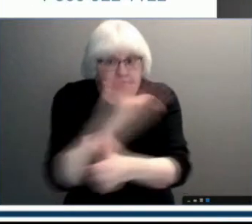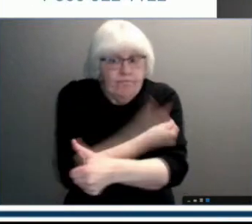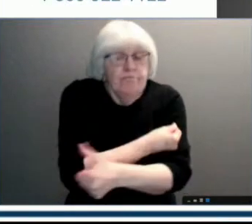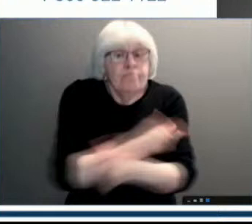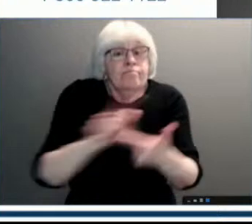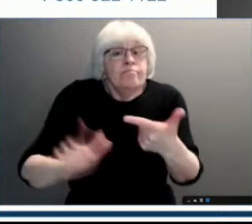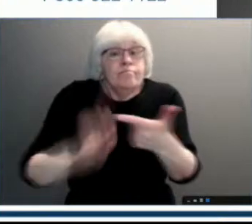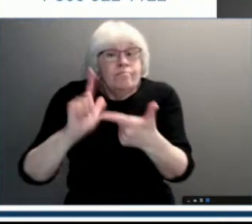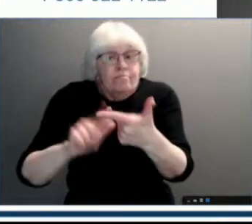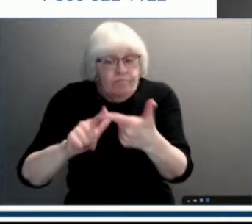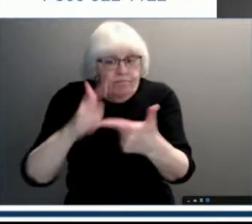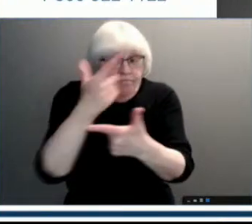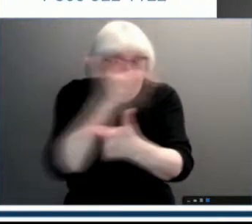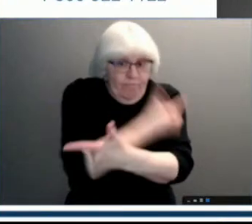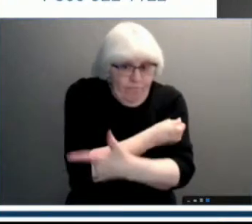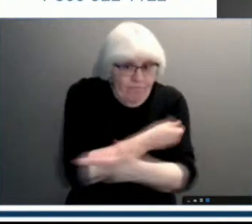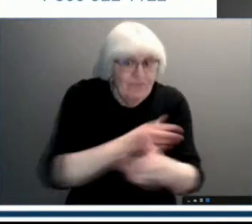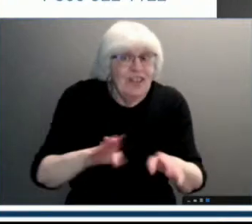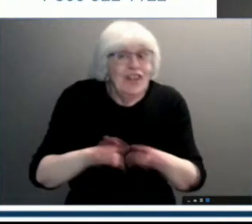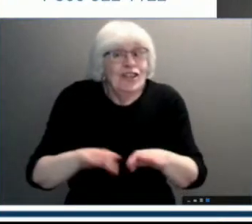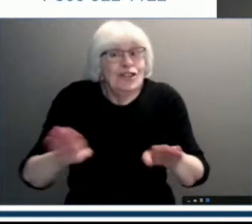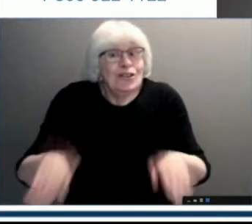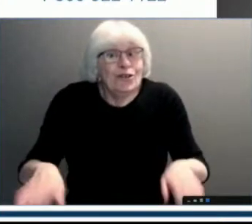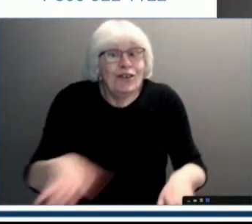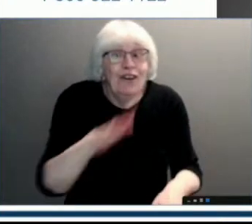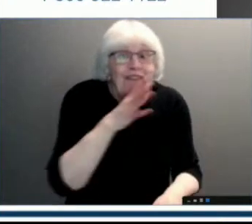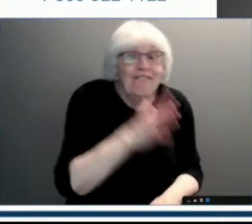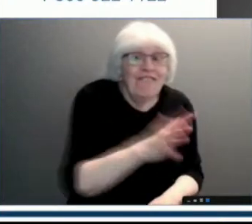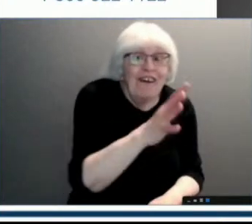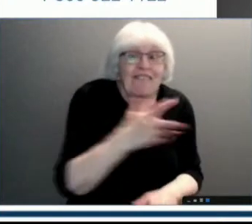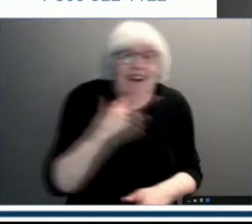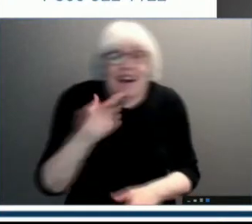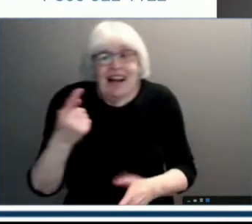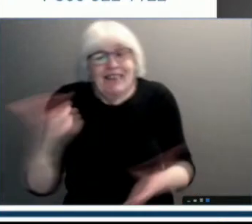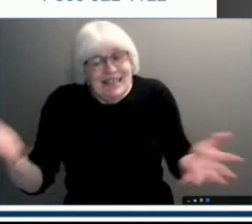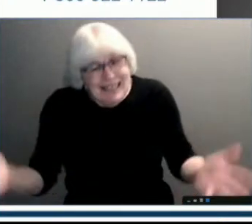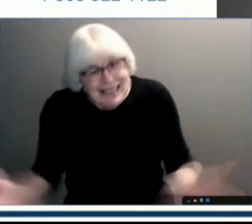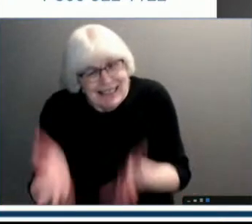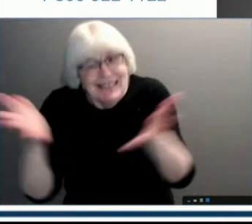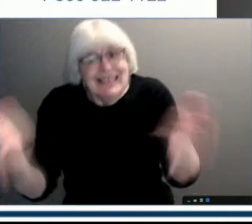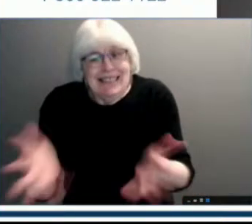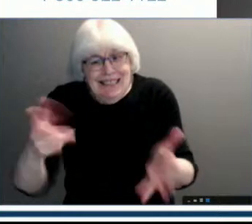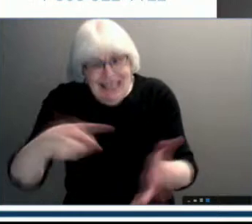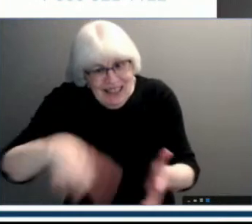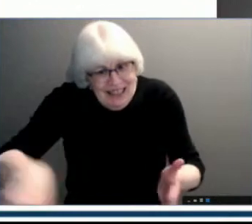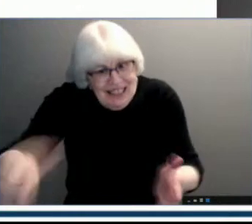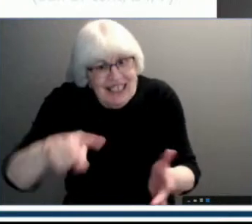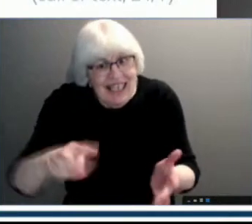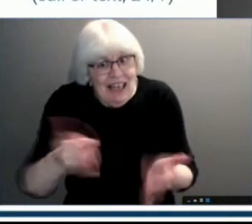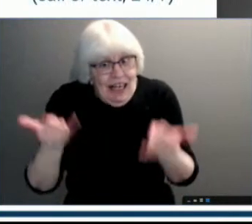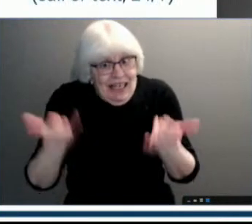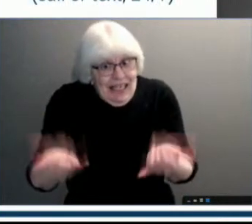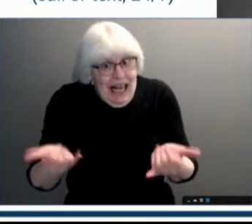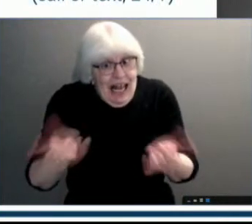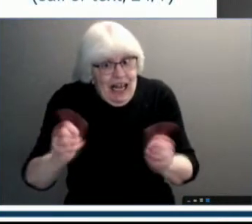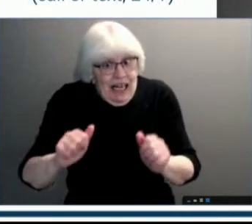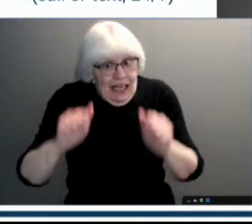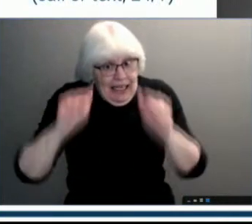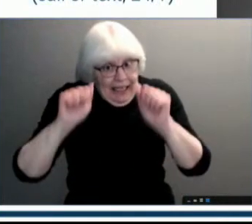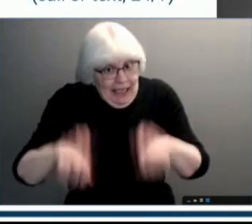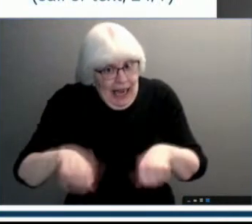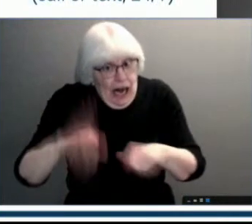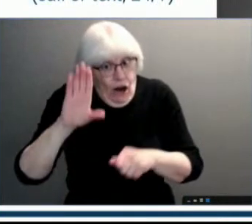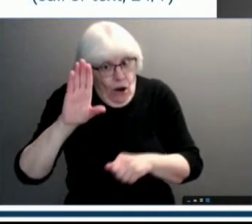5 to 11, and for those of you who are eligible to receive your booster dose. As the Premier said, starting next week,